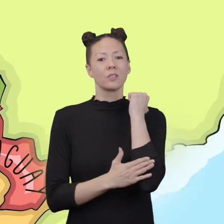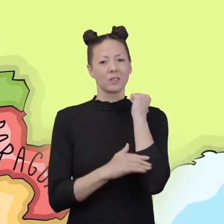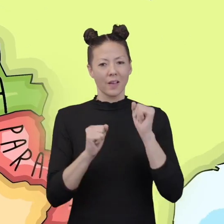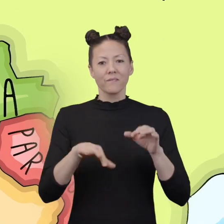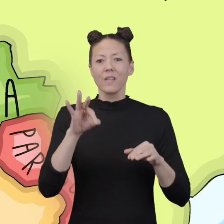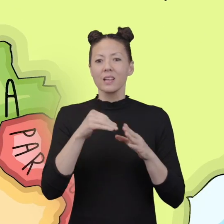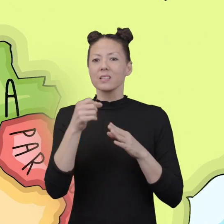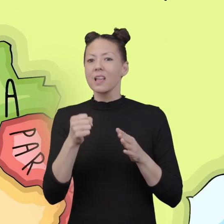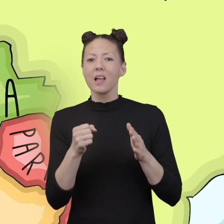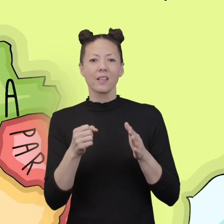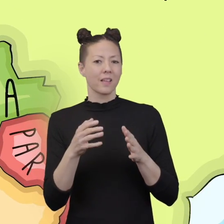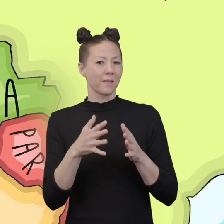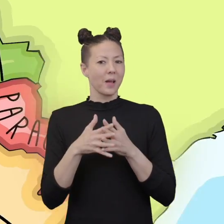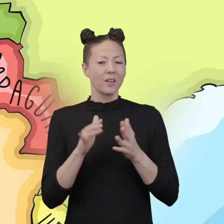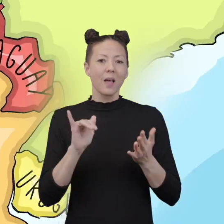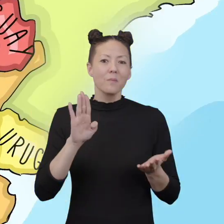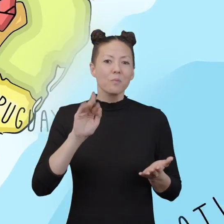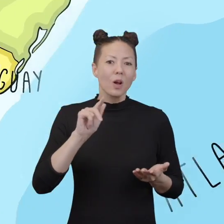Peru,